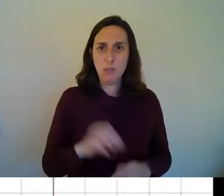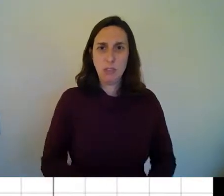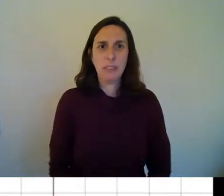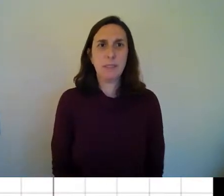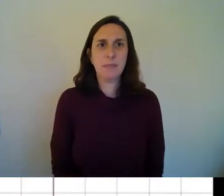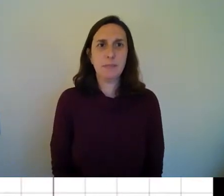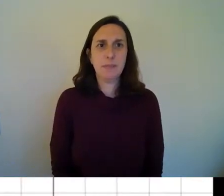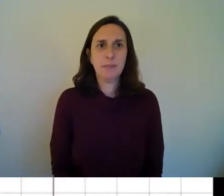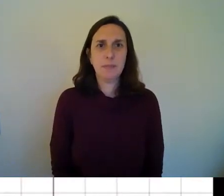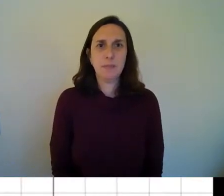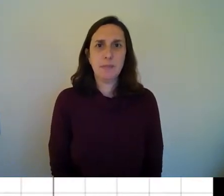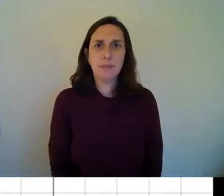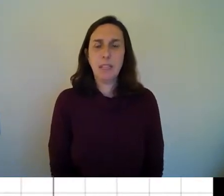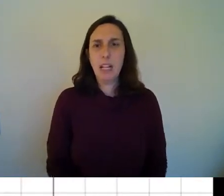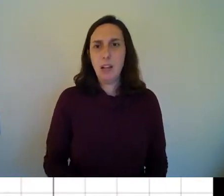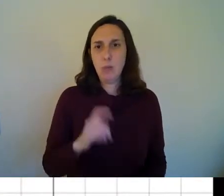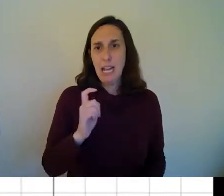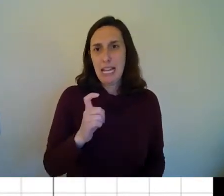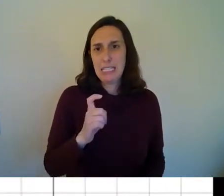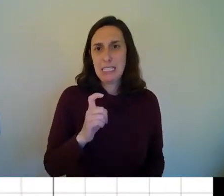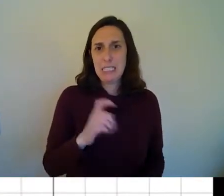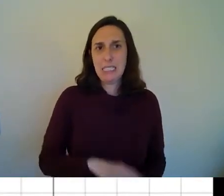And I'll put x in here.